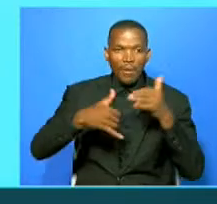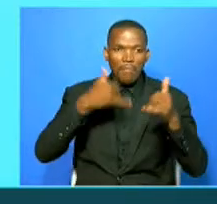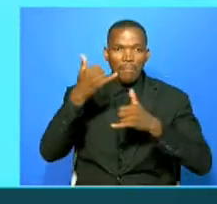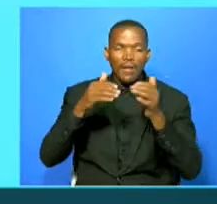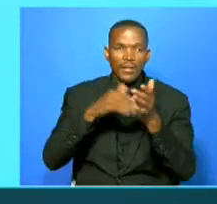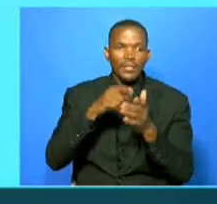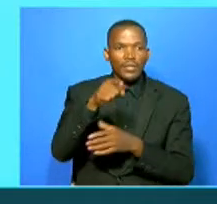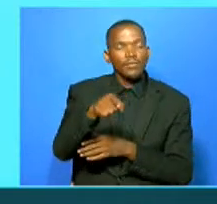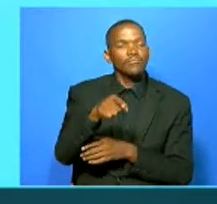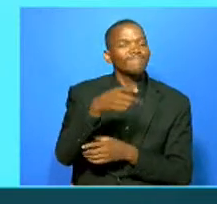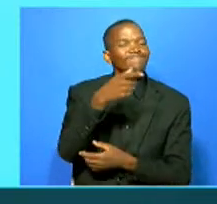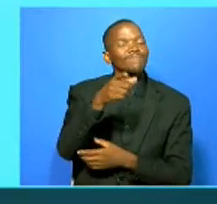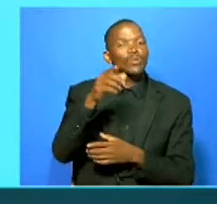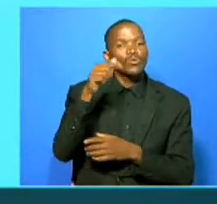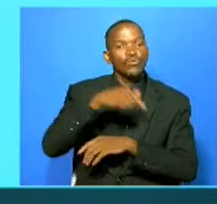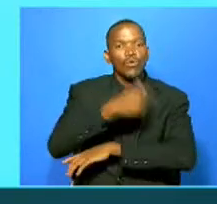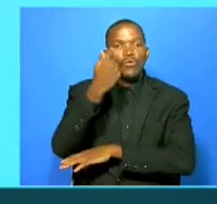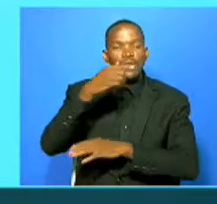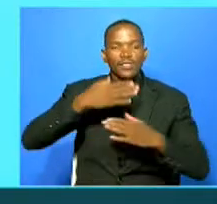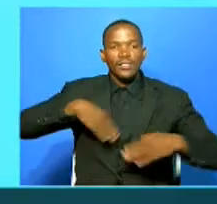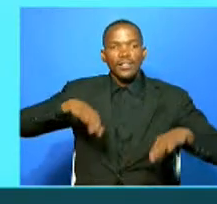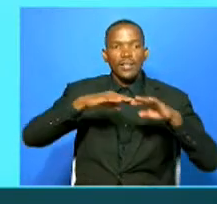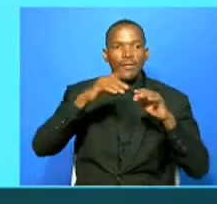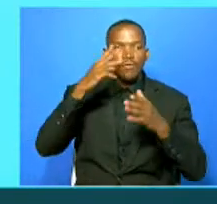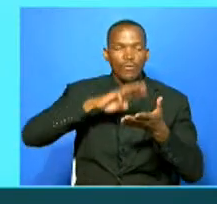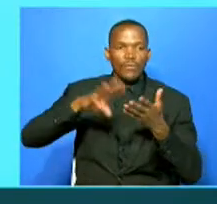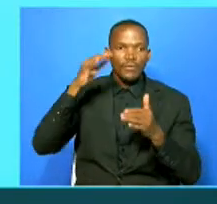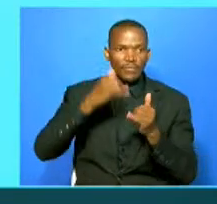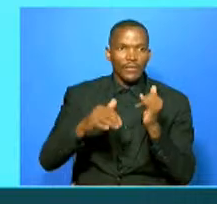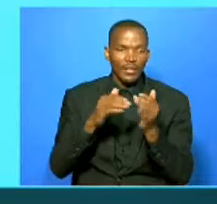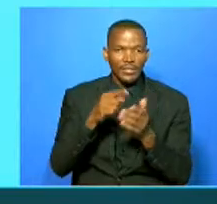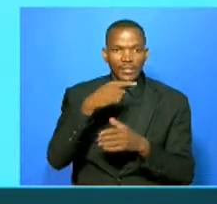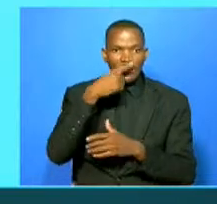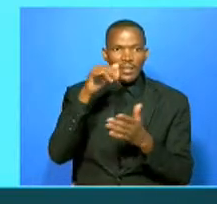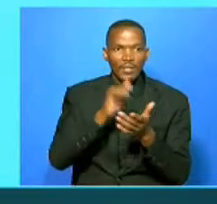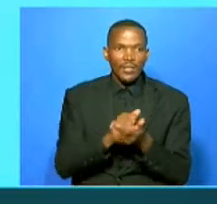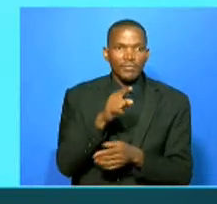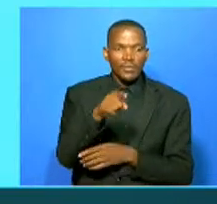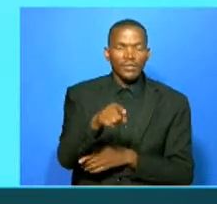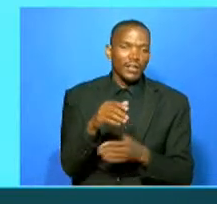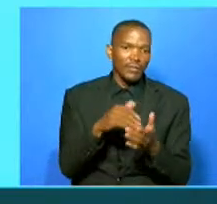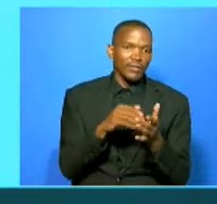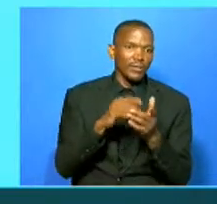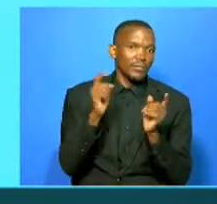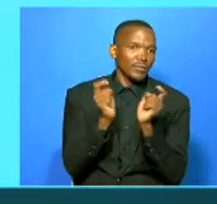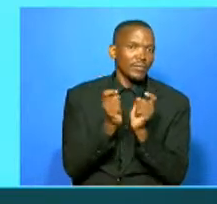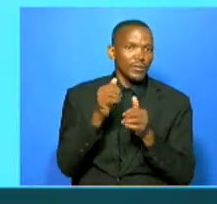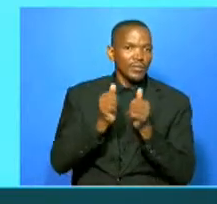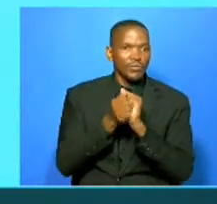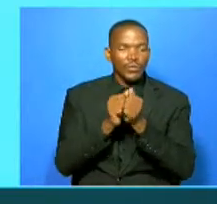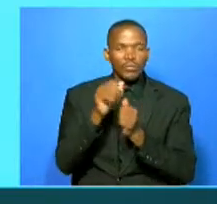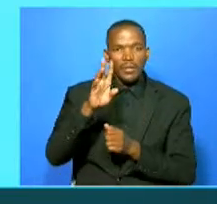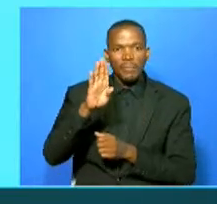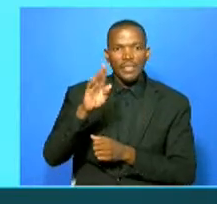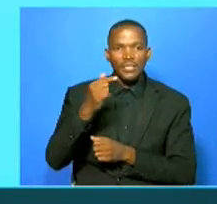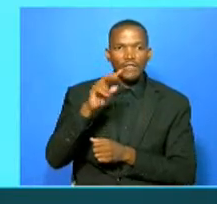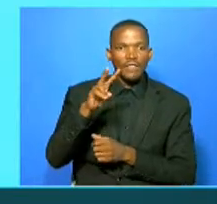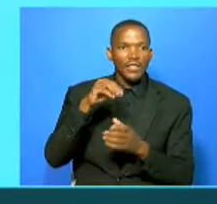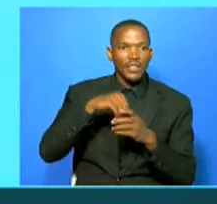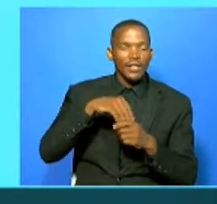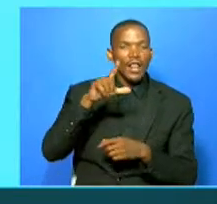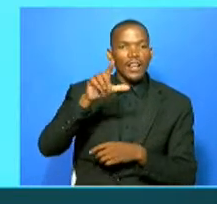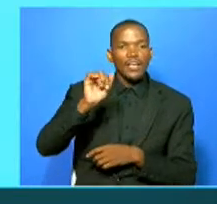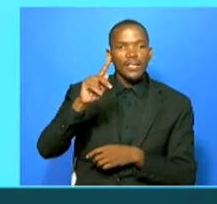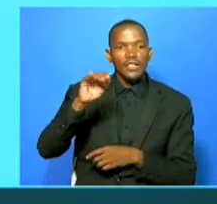lebaleng la Royal Aria mafelong ano a beke. Mokatisi Malete o buile seo mo puisanong le lekana la metshameko la BTV kwa